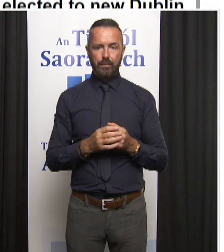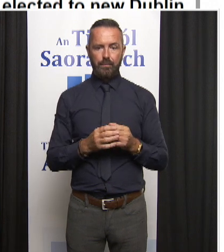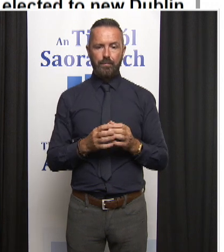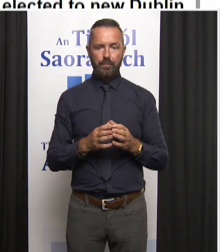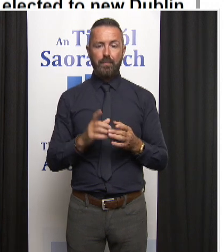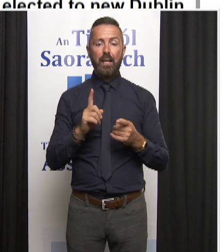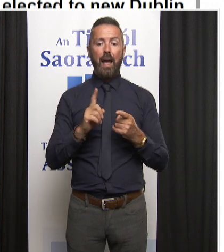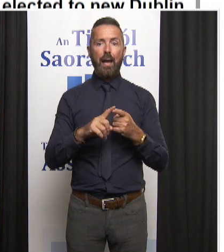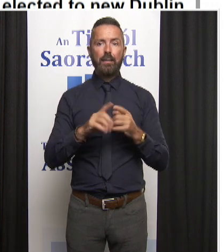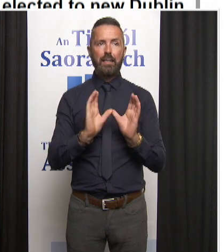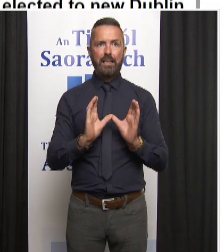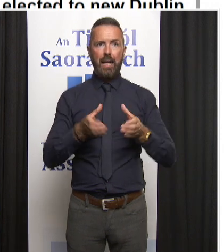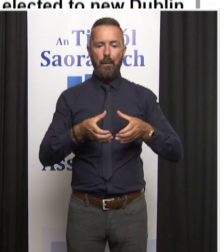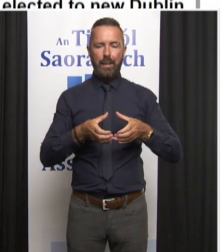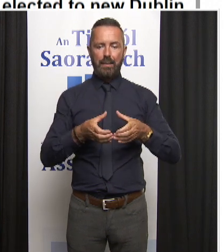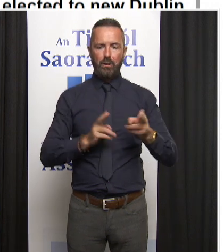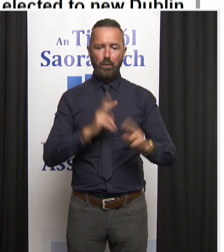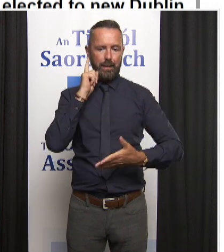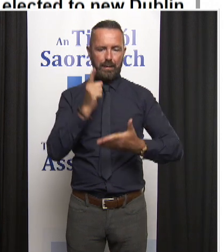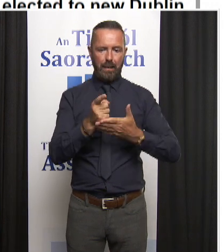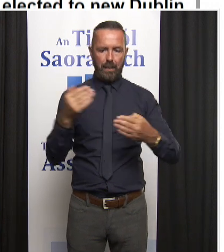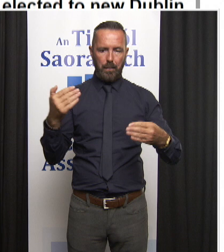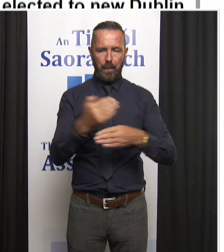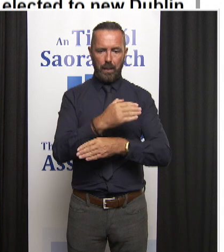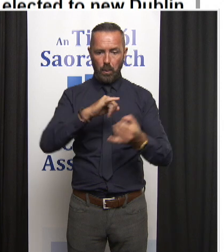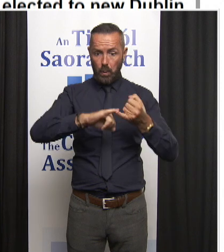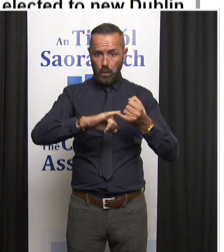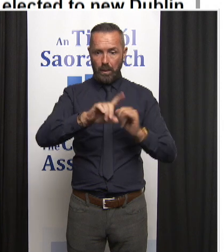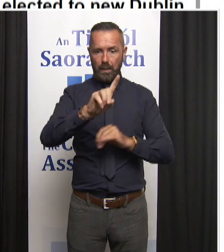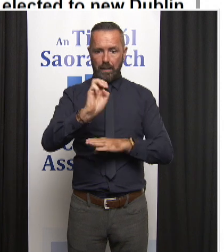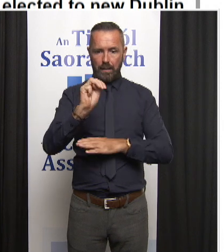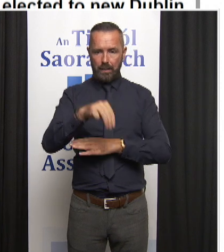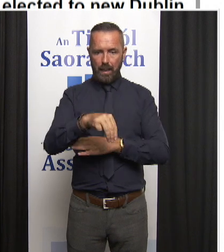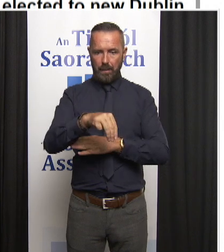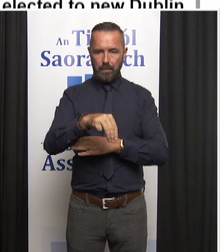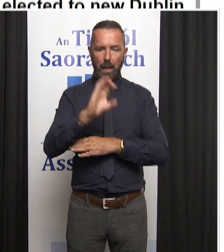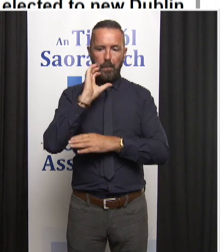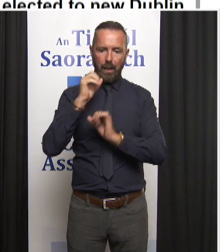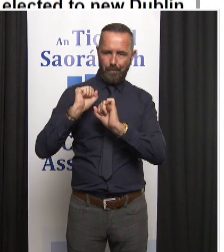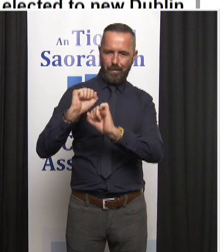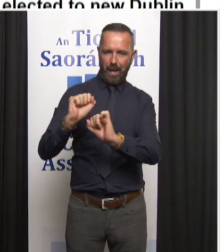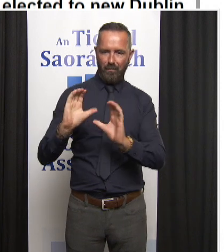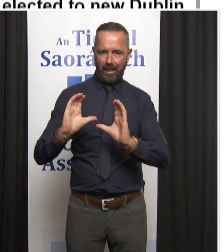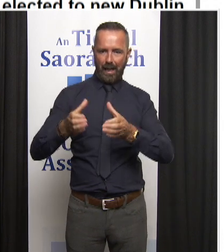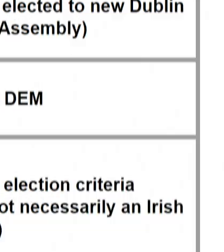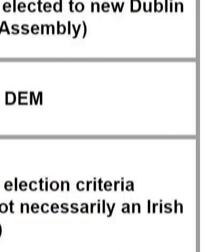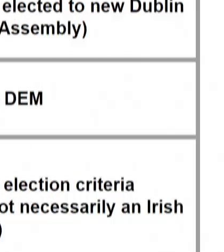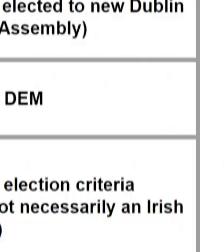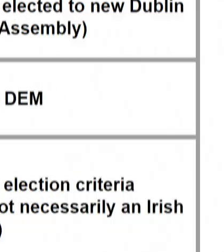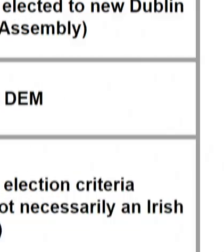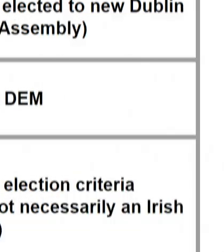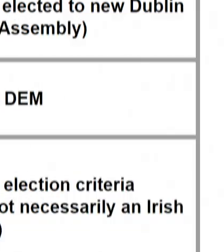the cabinet should be, I suppose, decided by the DEM based on the fact that this was their cabinet who they needed to work closely